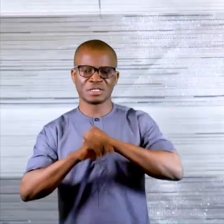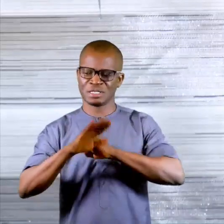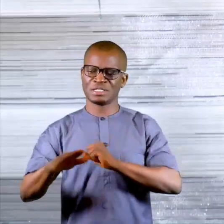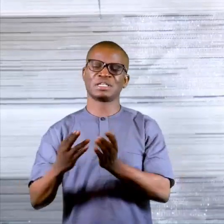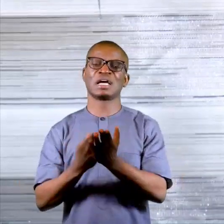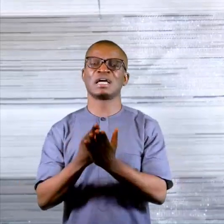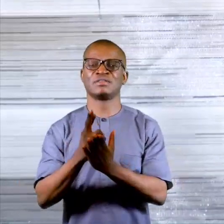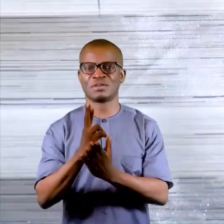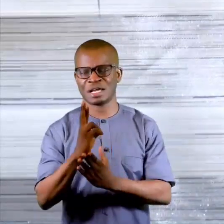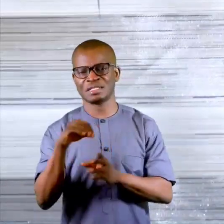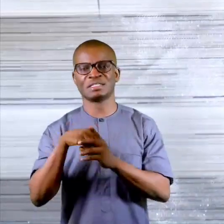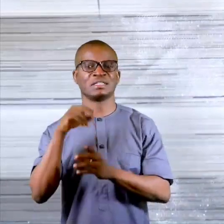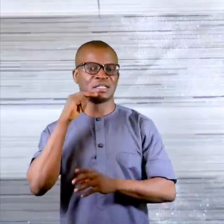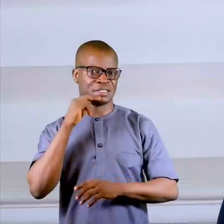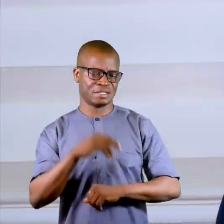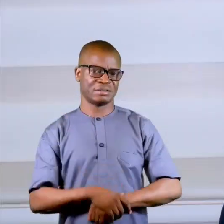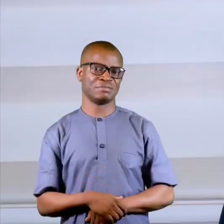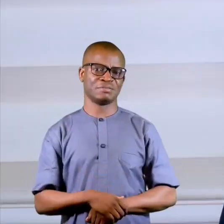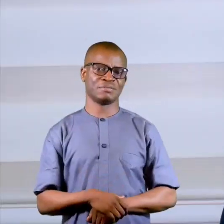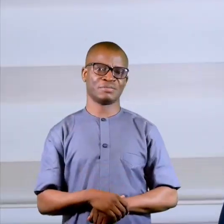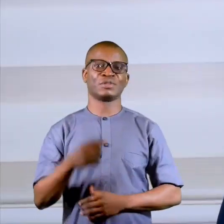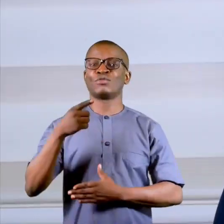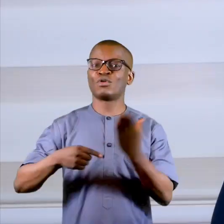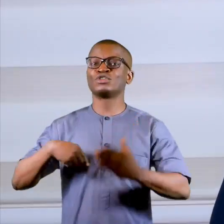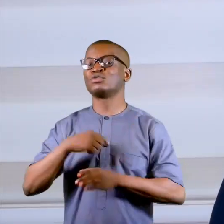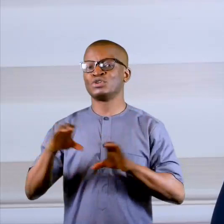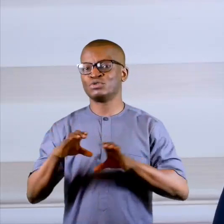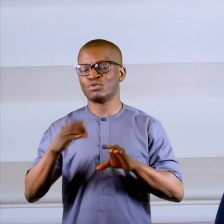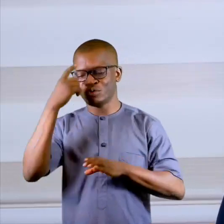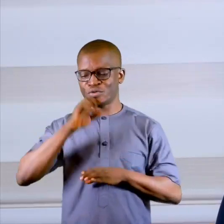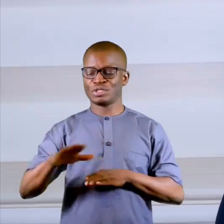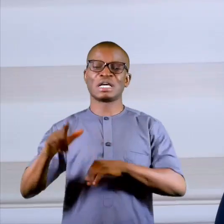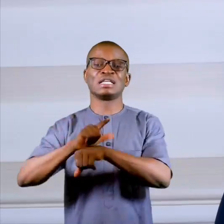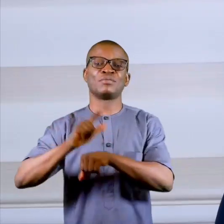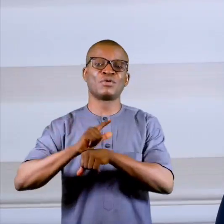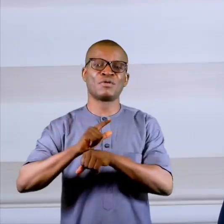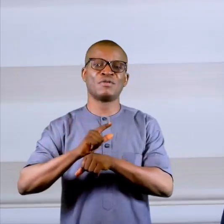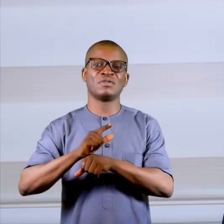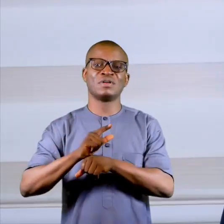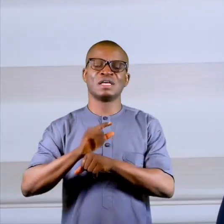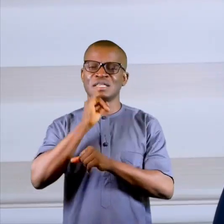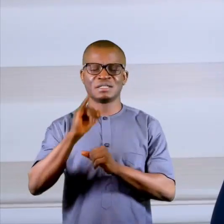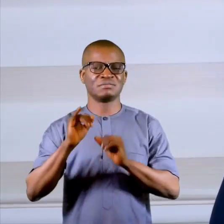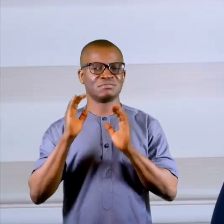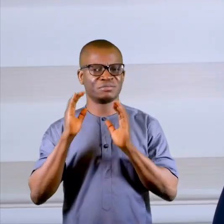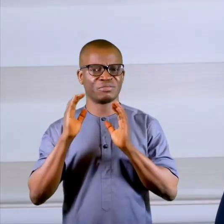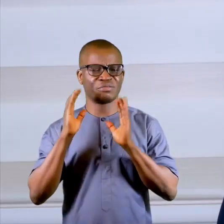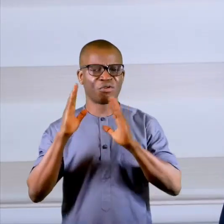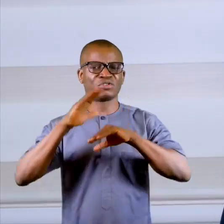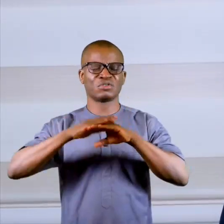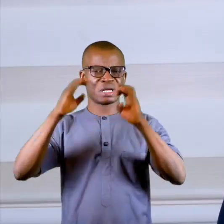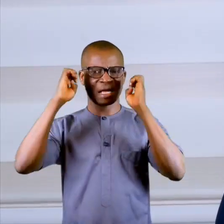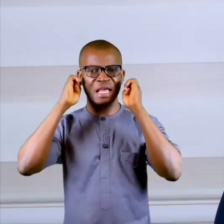child right in Nigeria. What NAPTIP is doing for child labor is basically education,